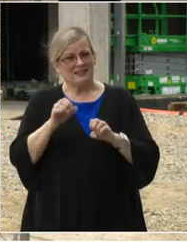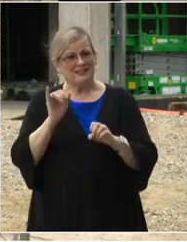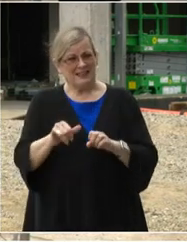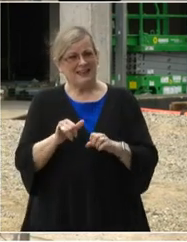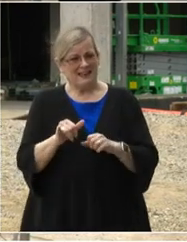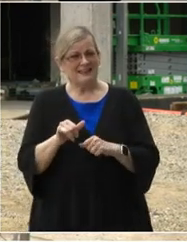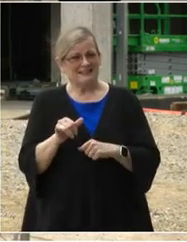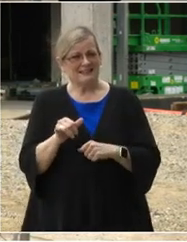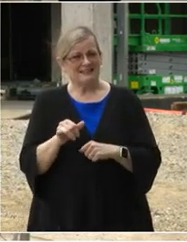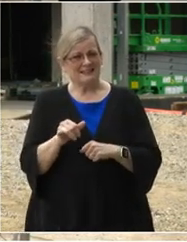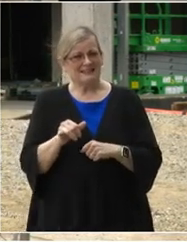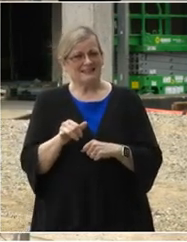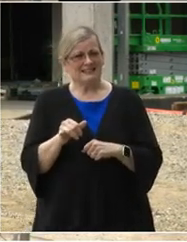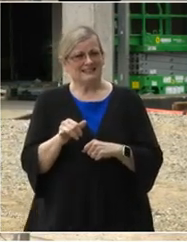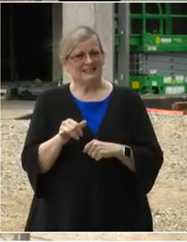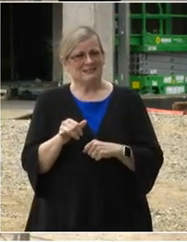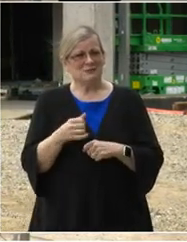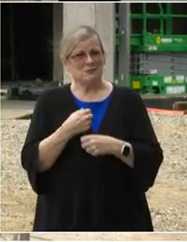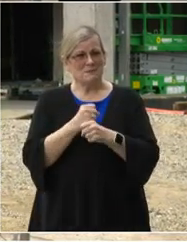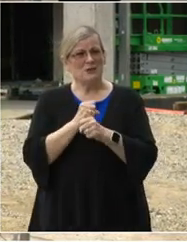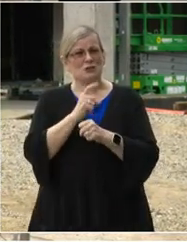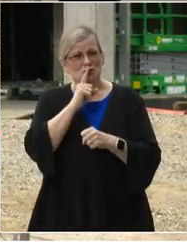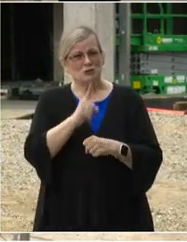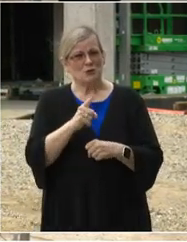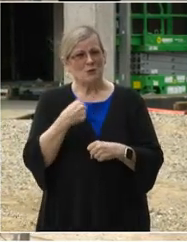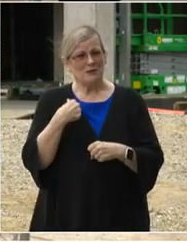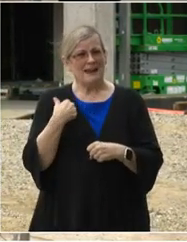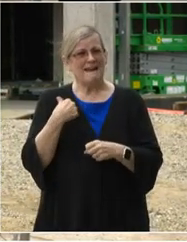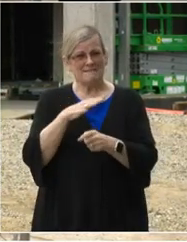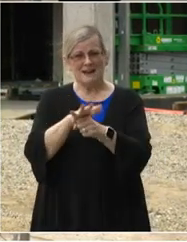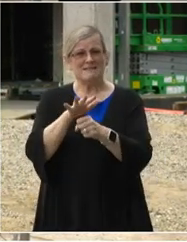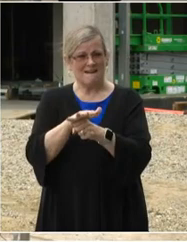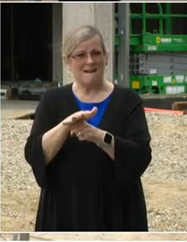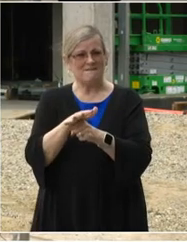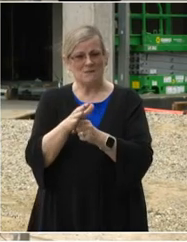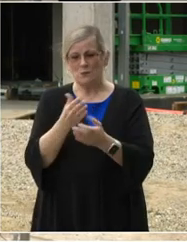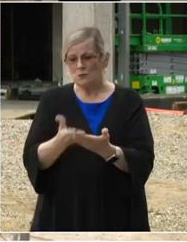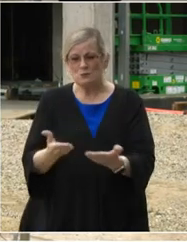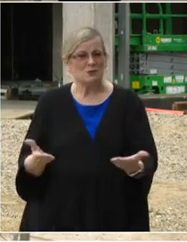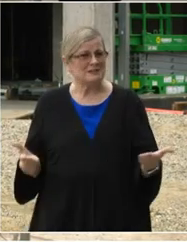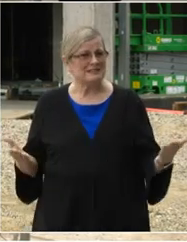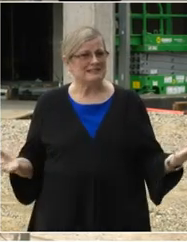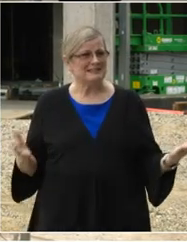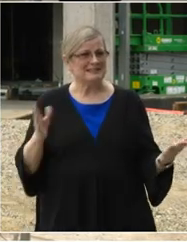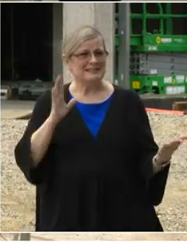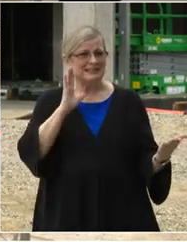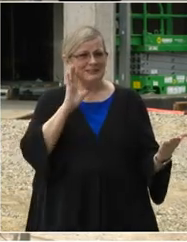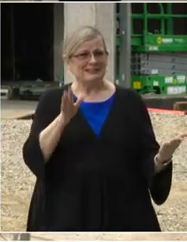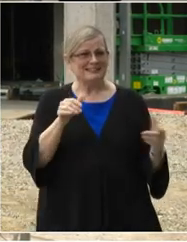the resources warrant, we will keep them up.